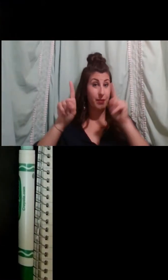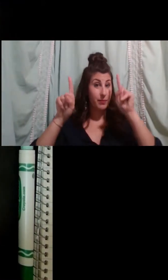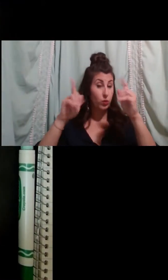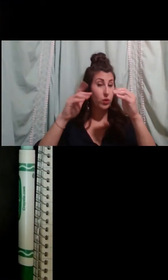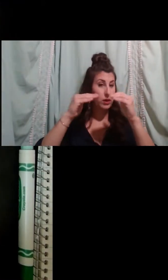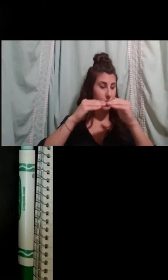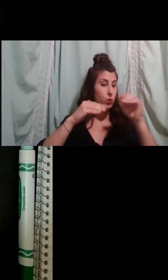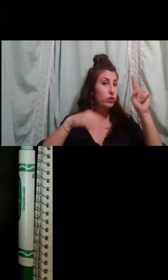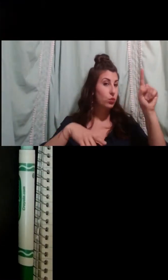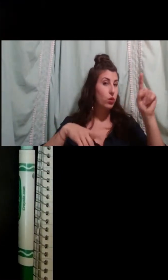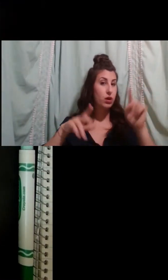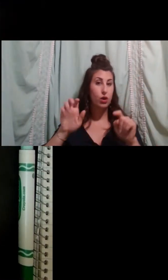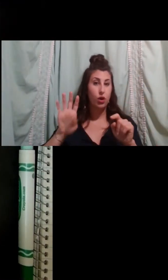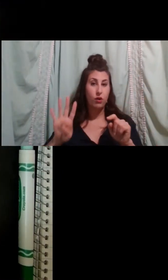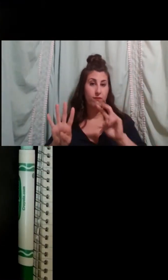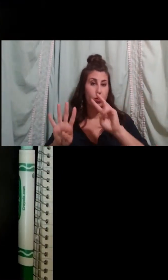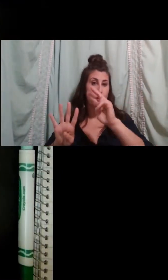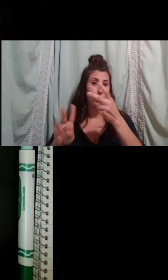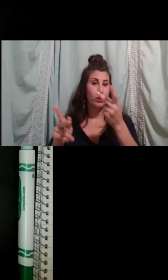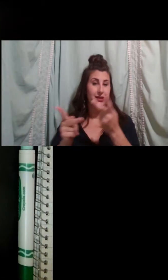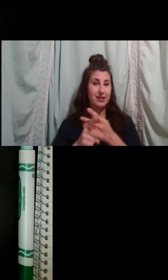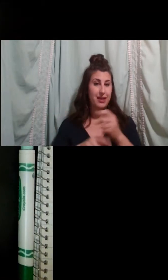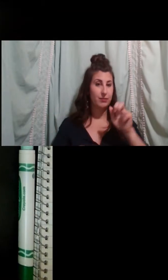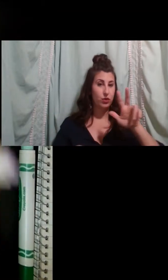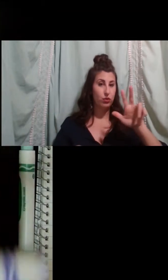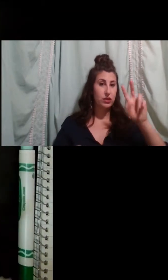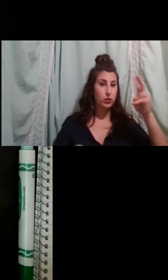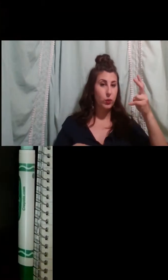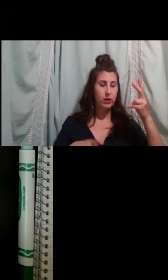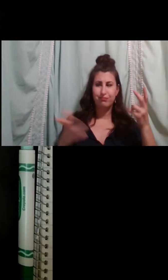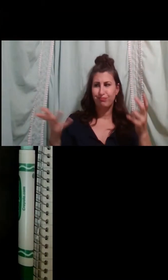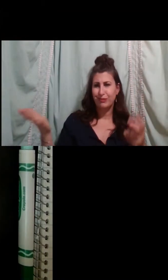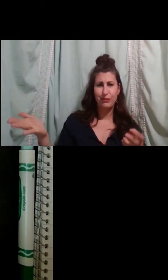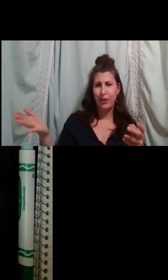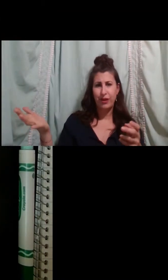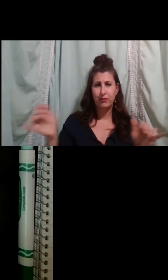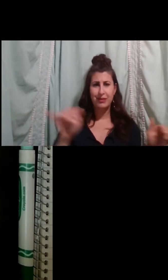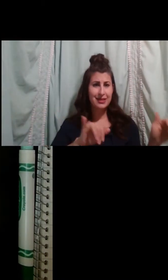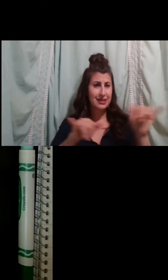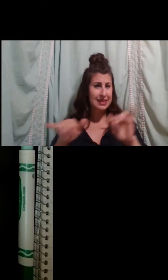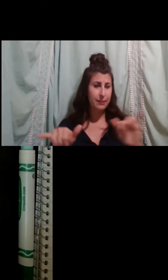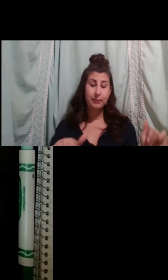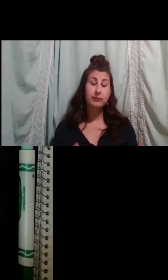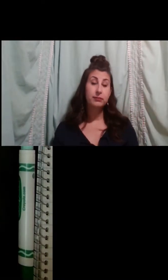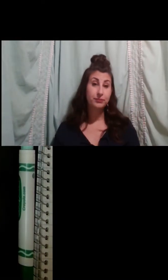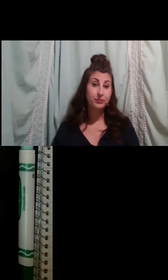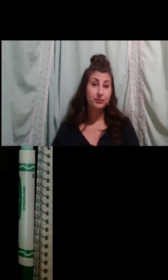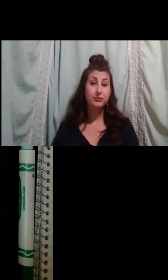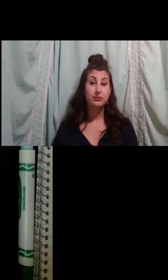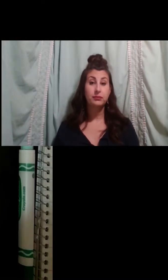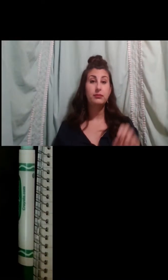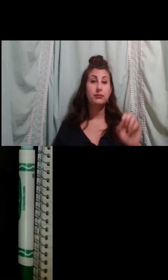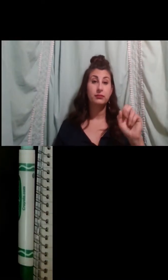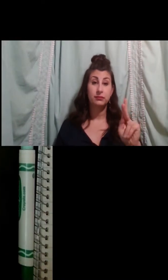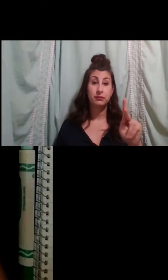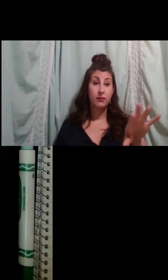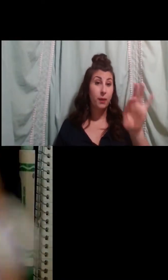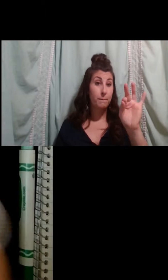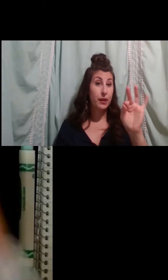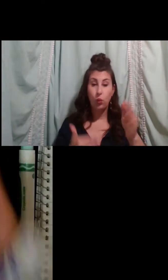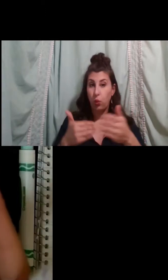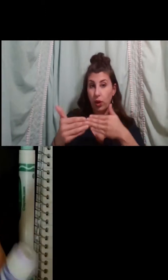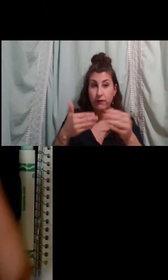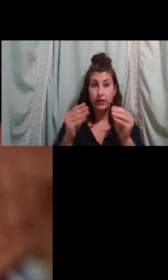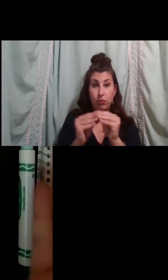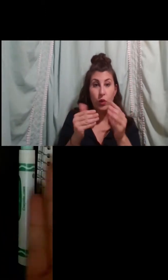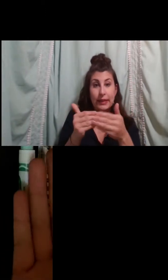which is 1, and then 4 squared times 3 squared. It's right there. Okay. All right, so pick